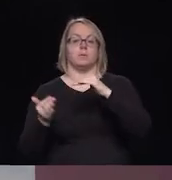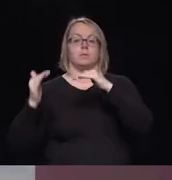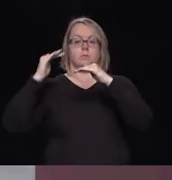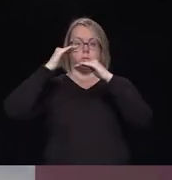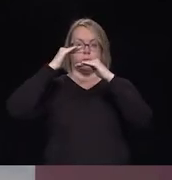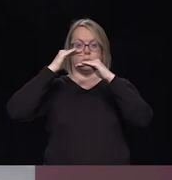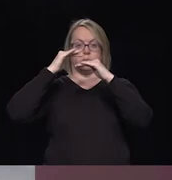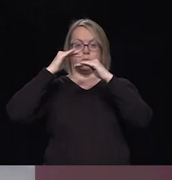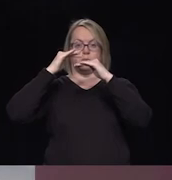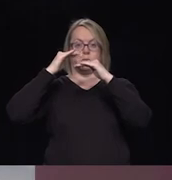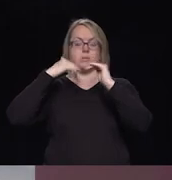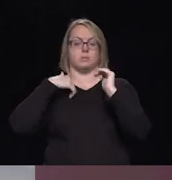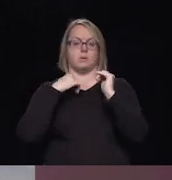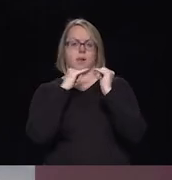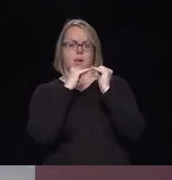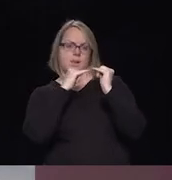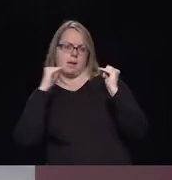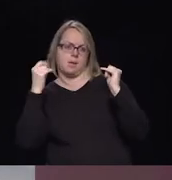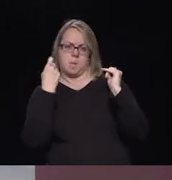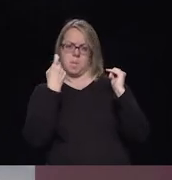touch.